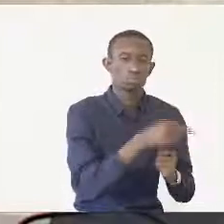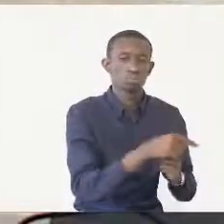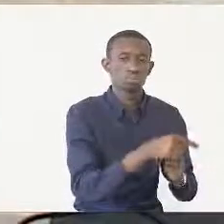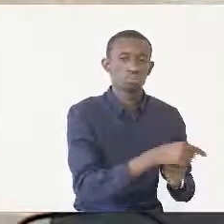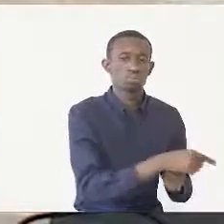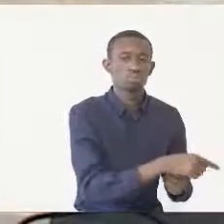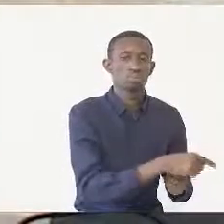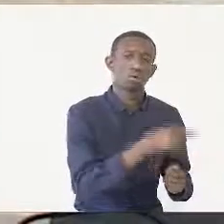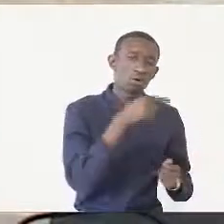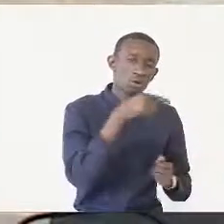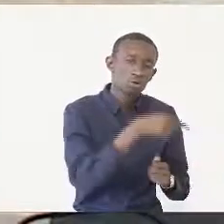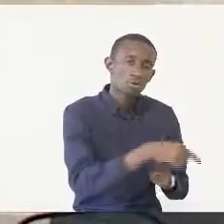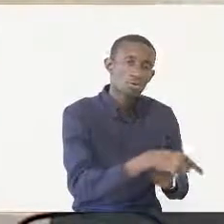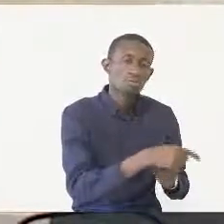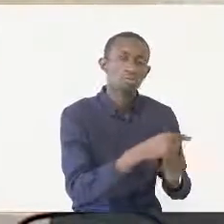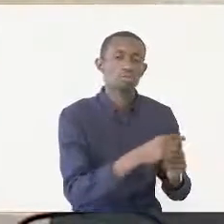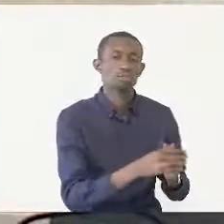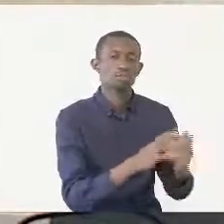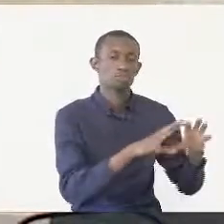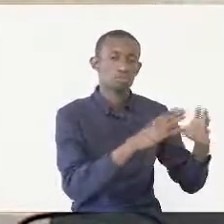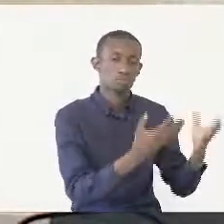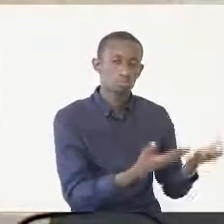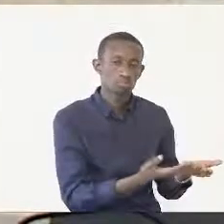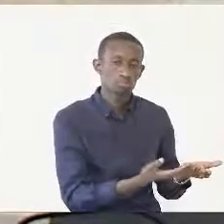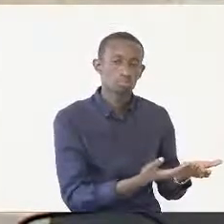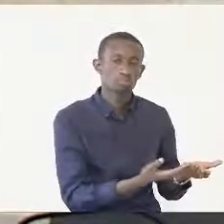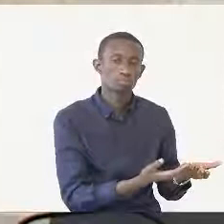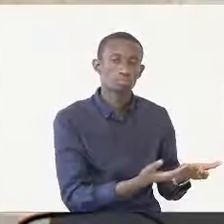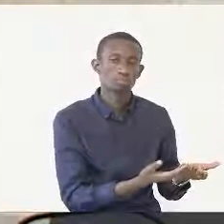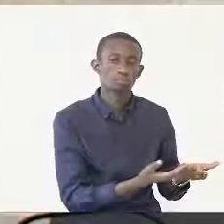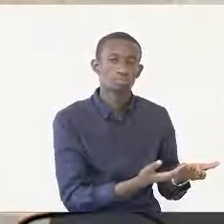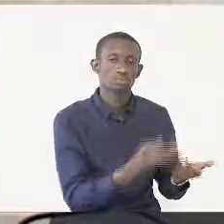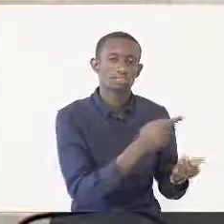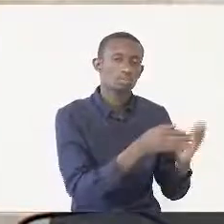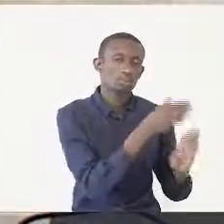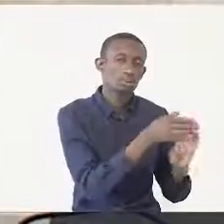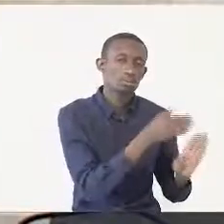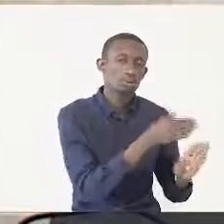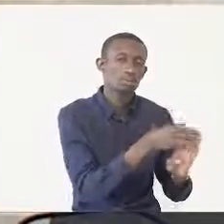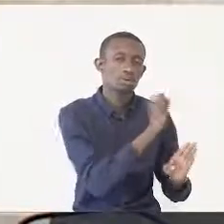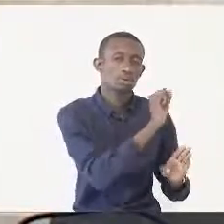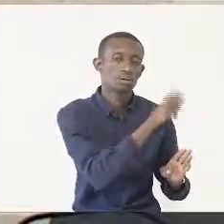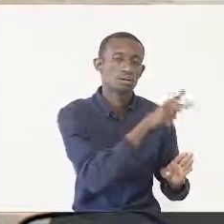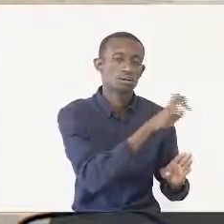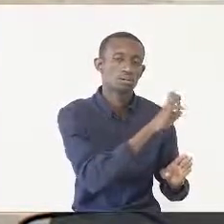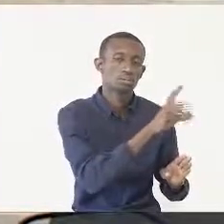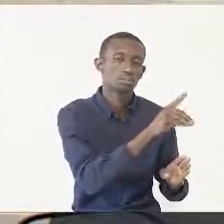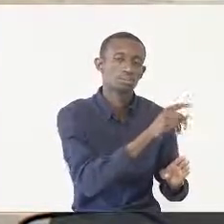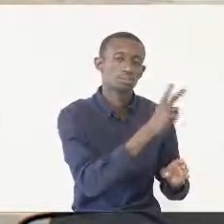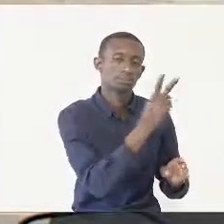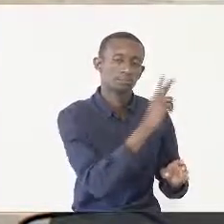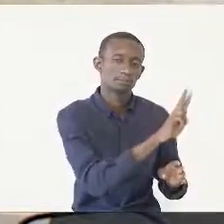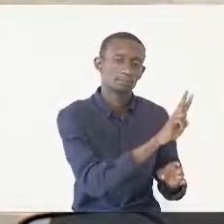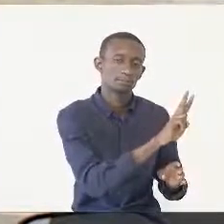have a θ2, and you have the ball. So that is with the speed v2, and